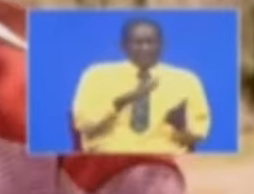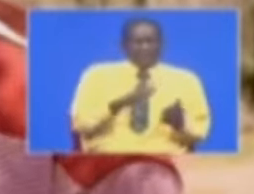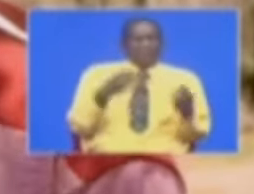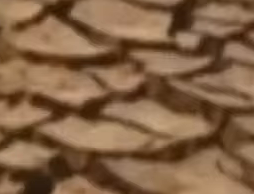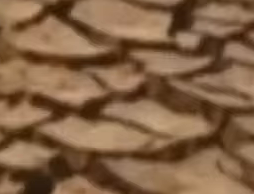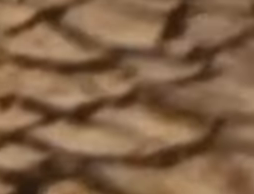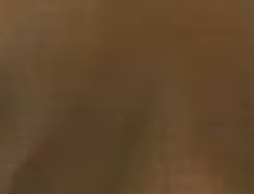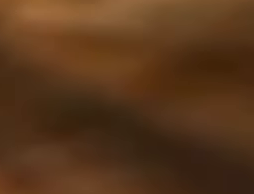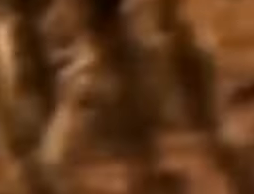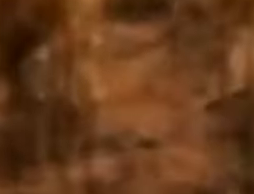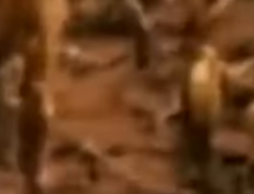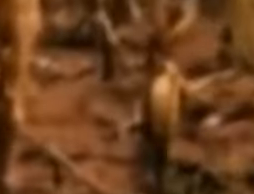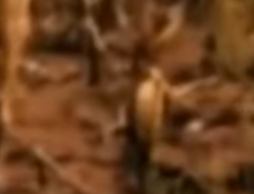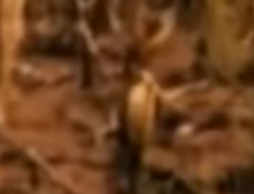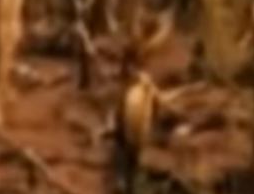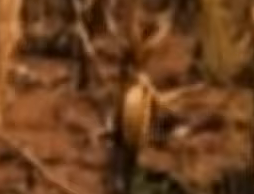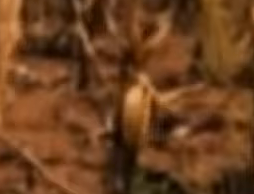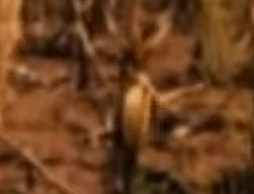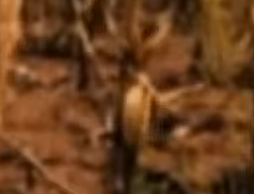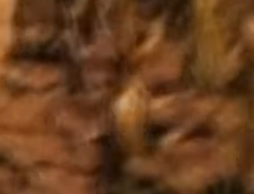lands.